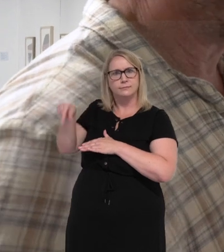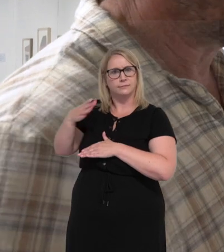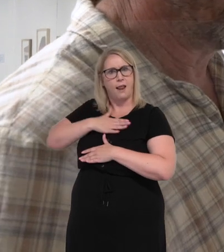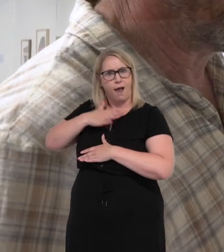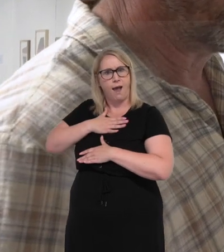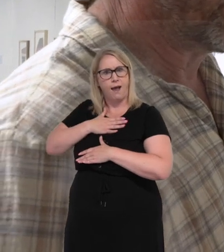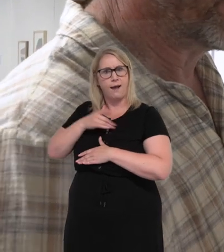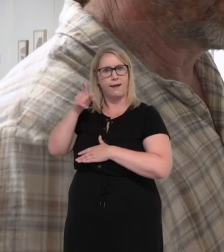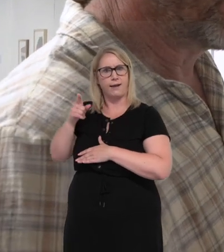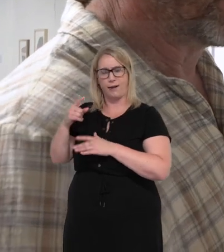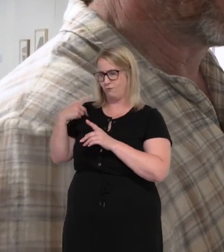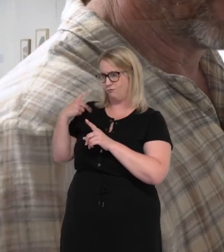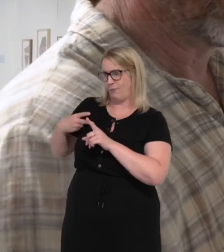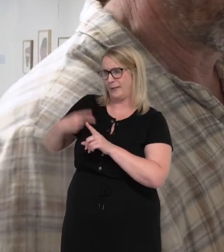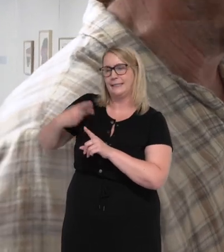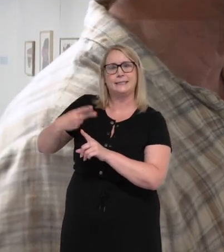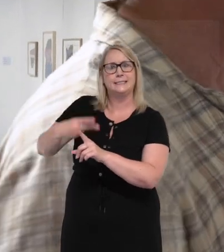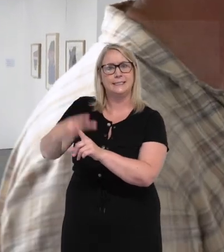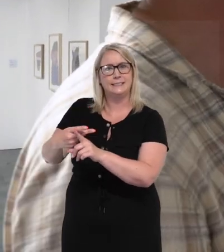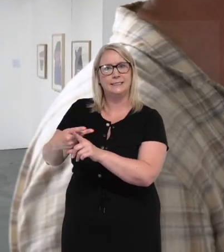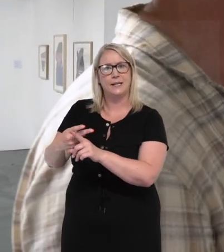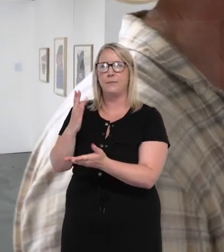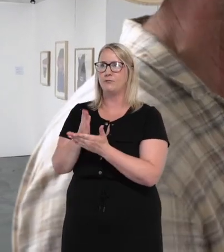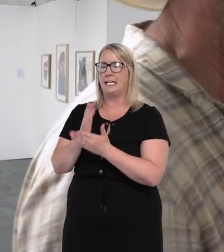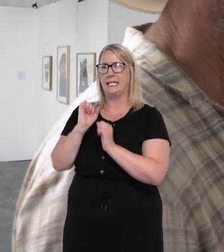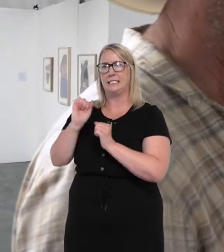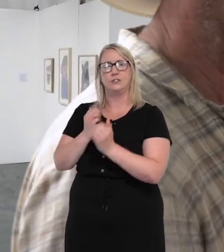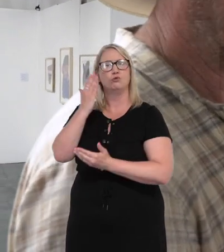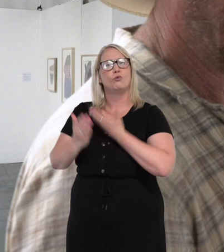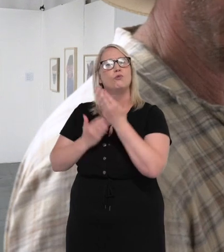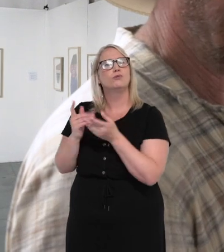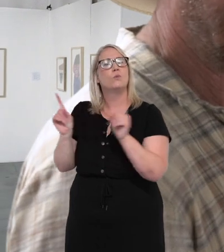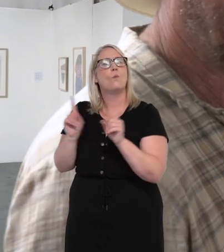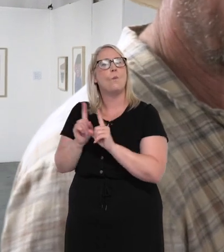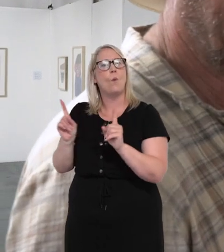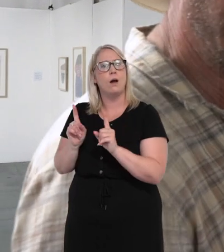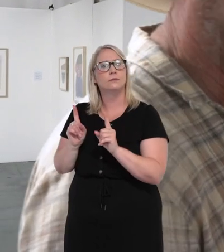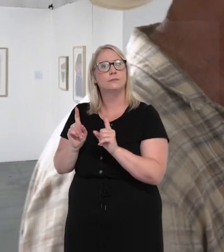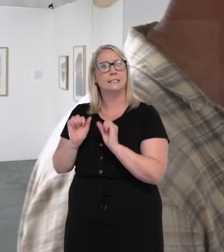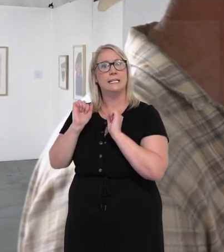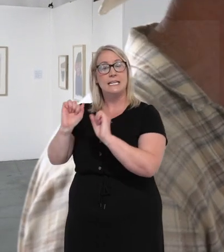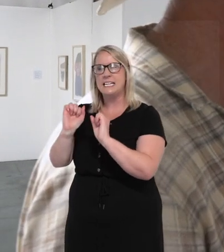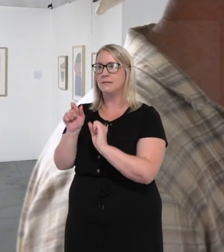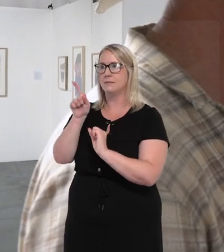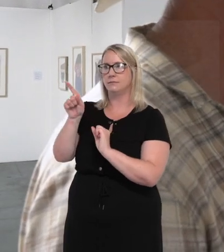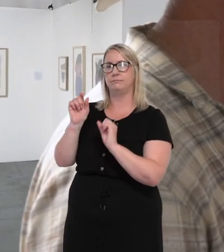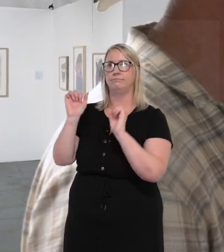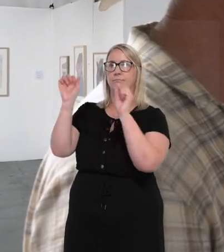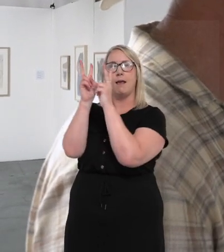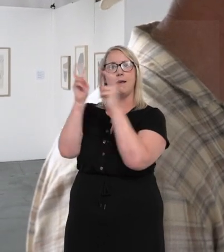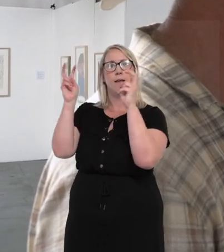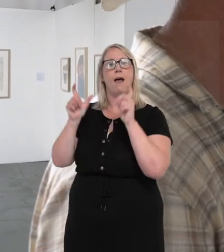There's a story in here which goes beyond the trouser, and it's about his personal language, I think.